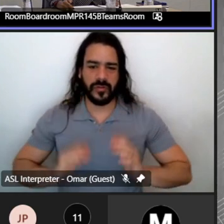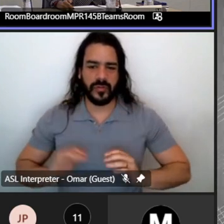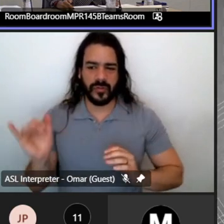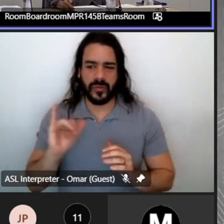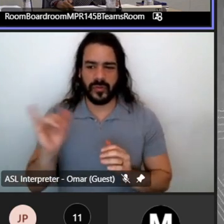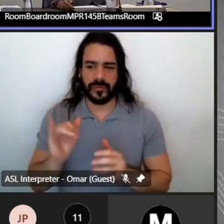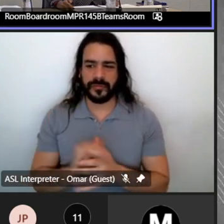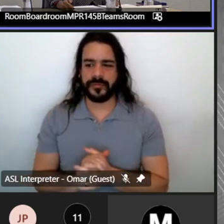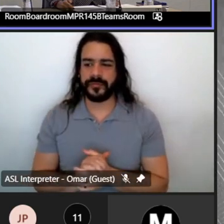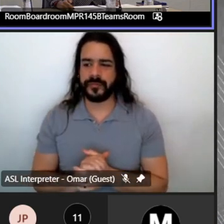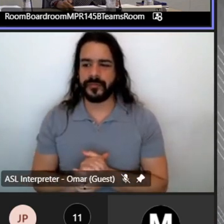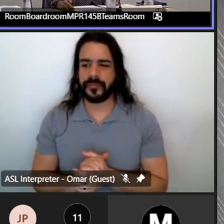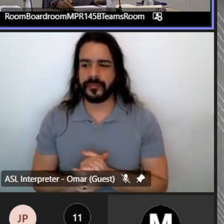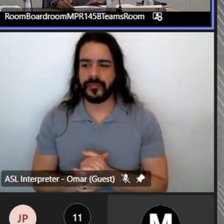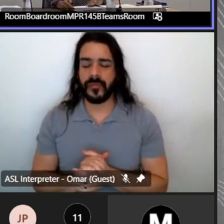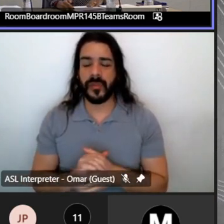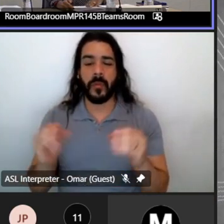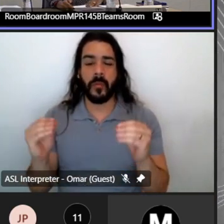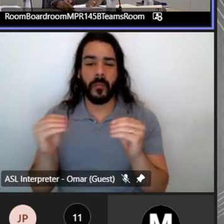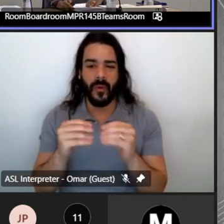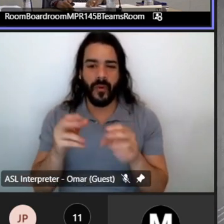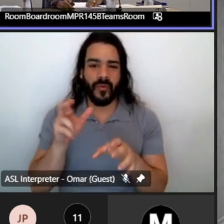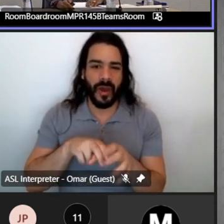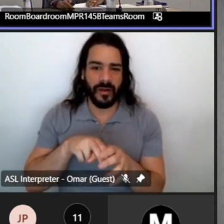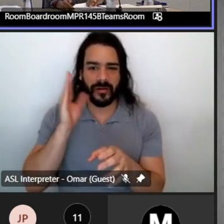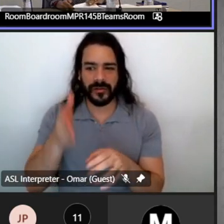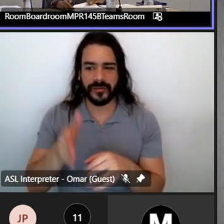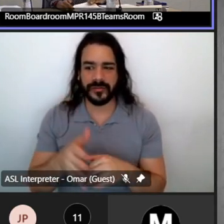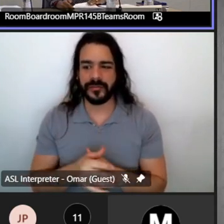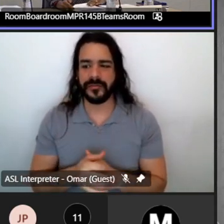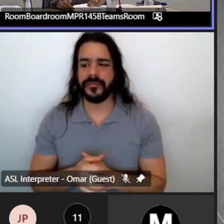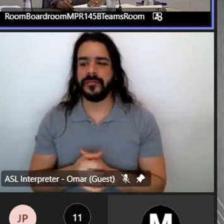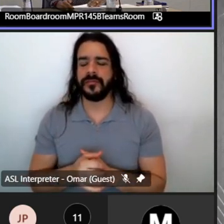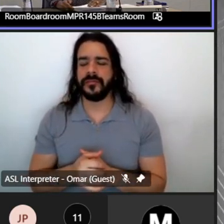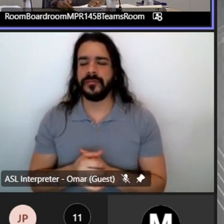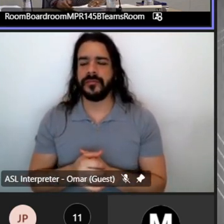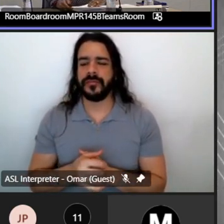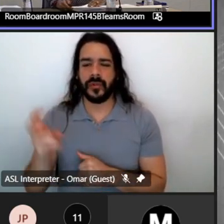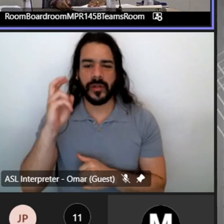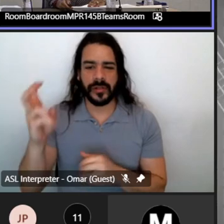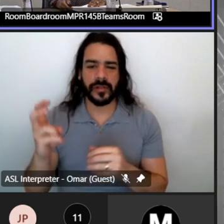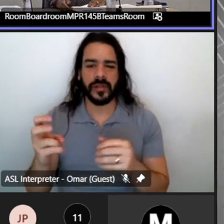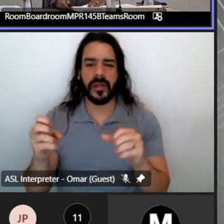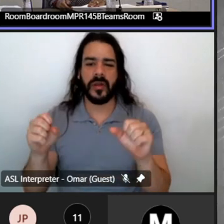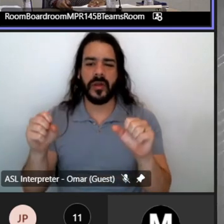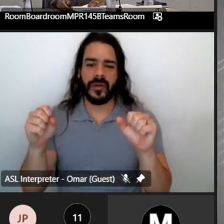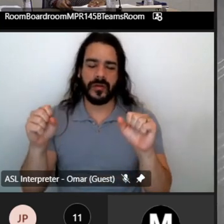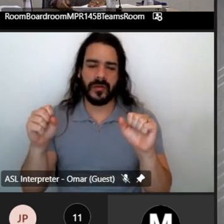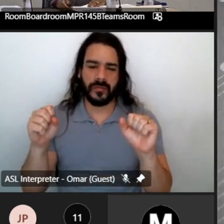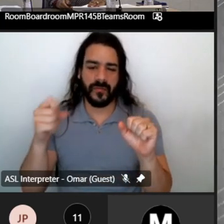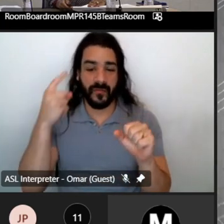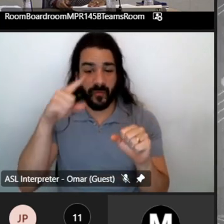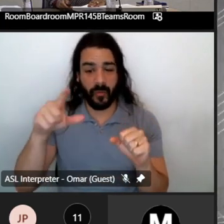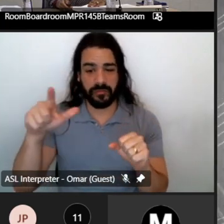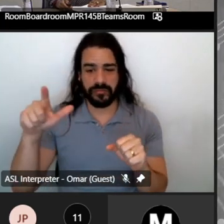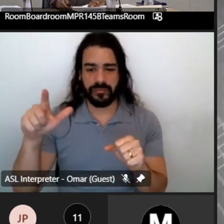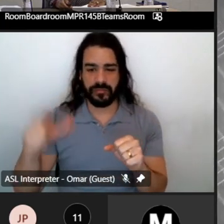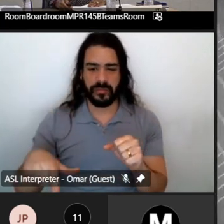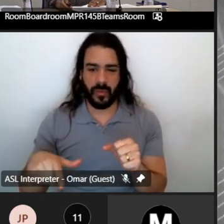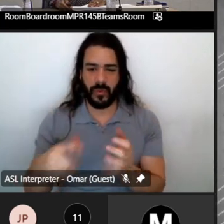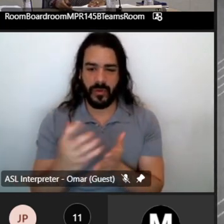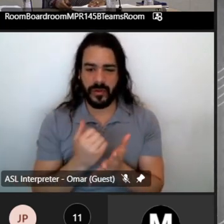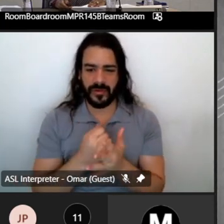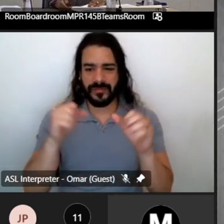customers, grows ridership and revenue, and makes transit more affordable for most